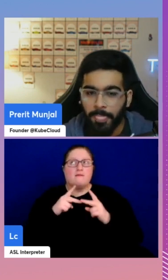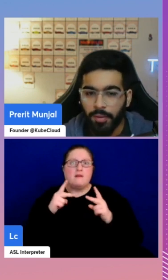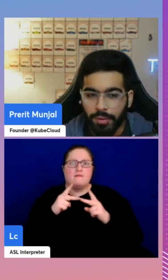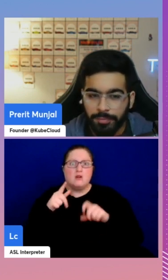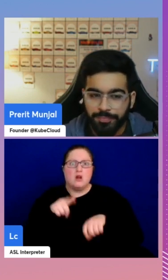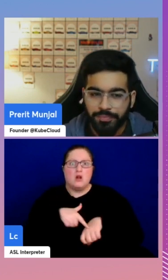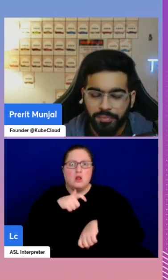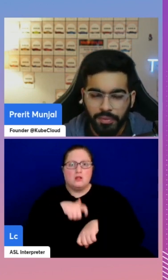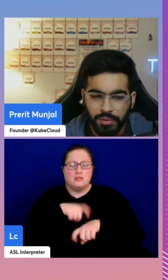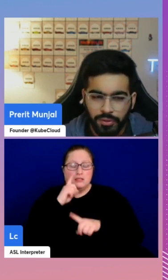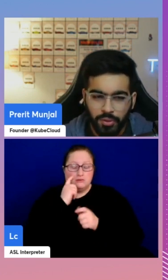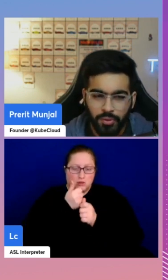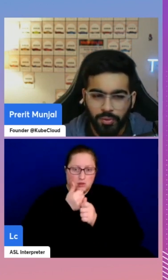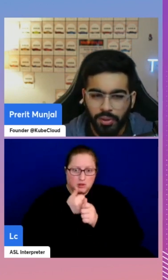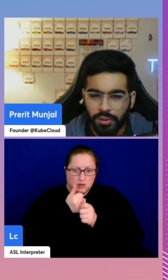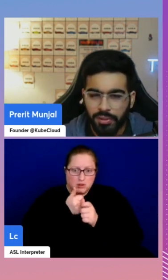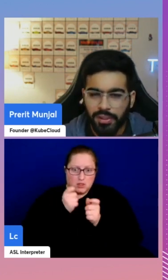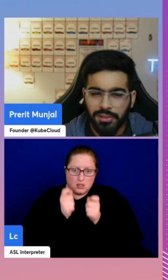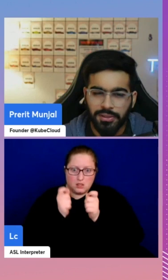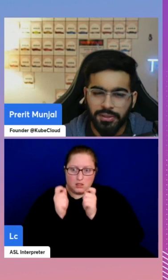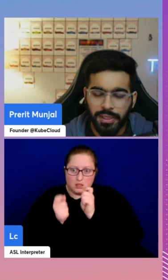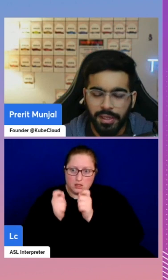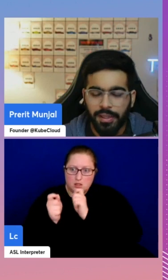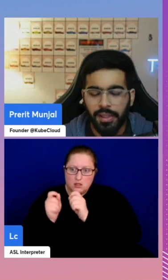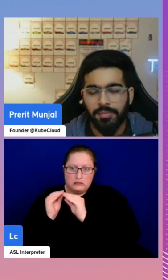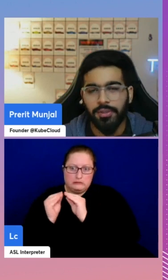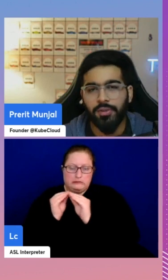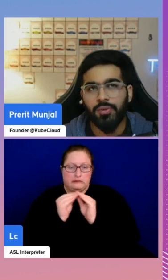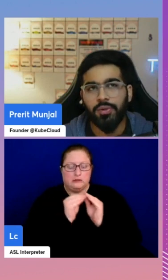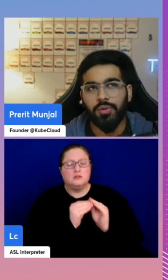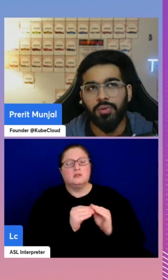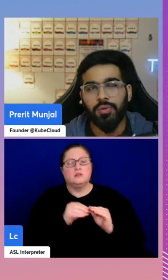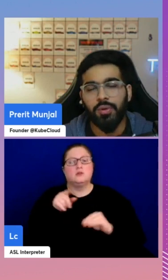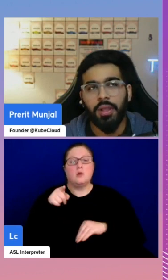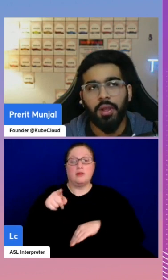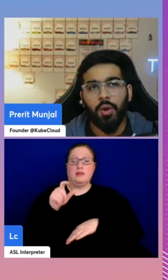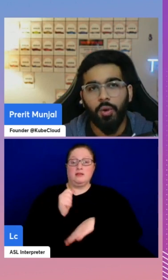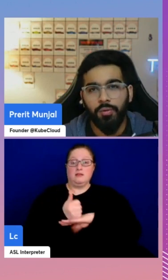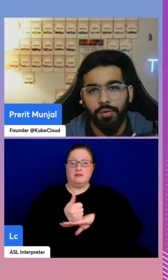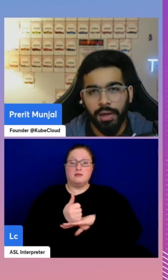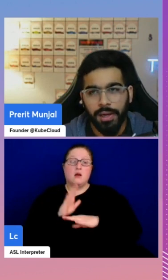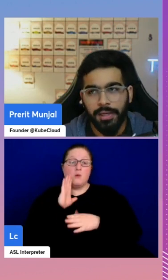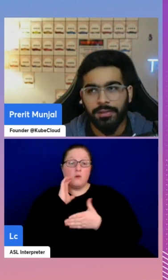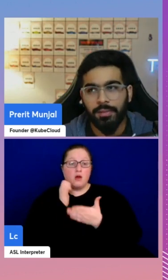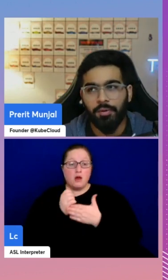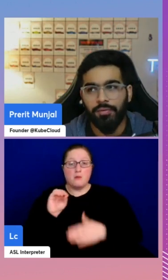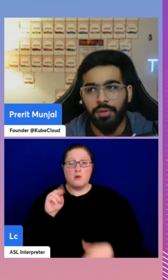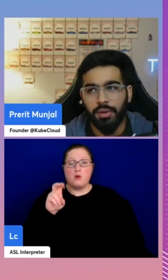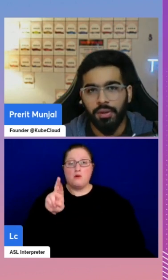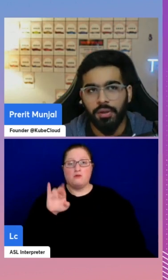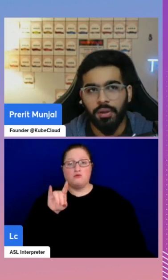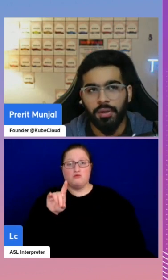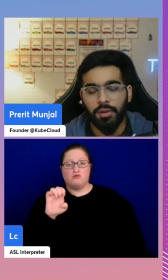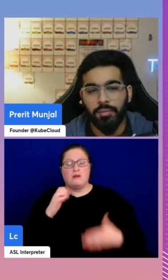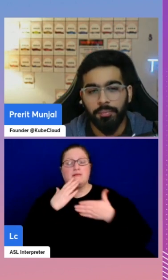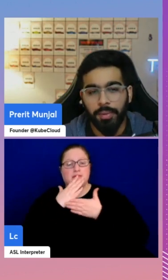time. Okay, so this setting helps you to override some of